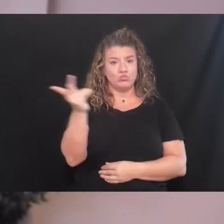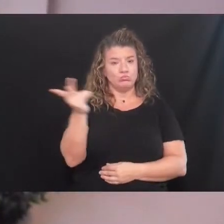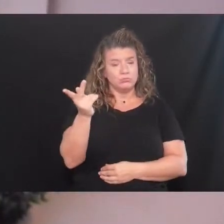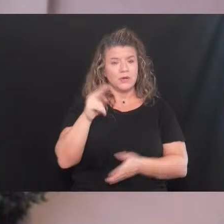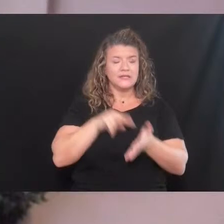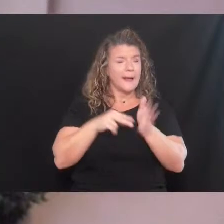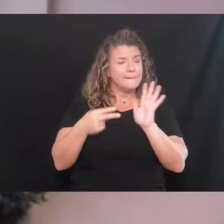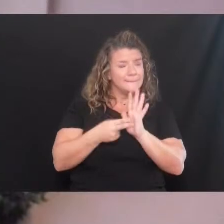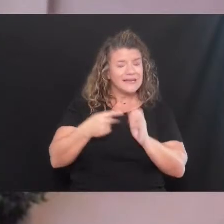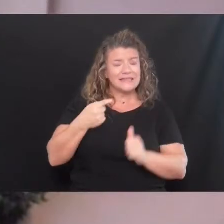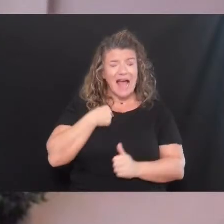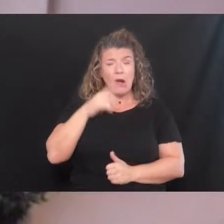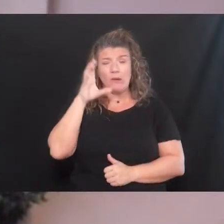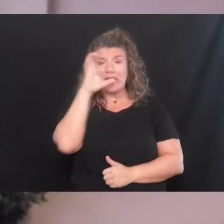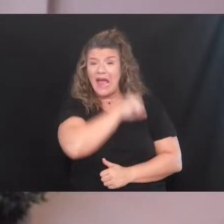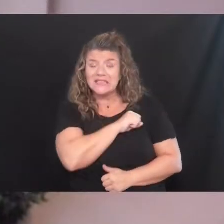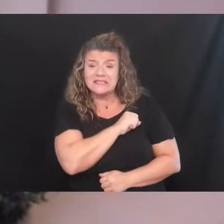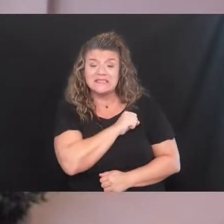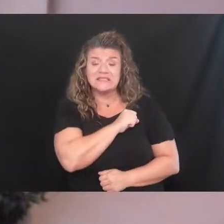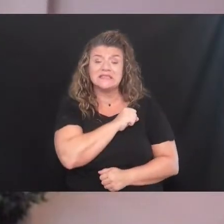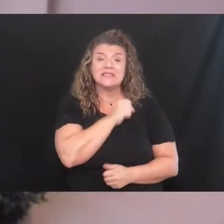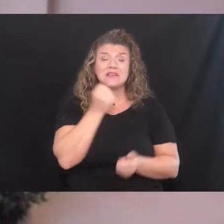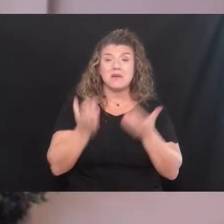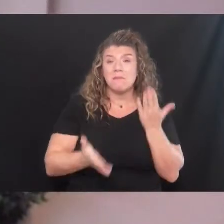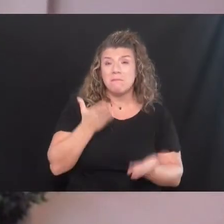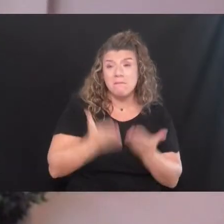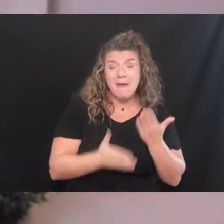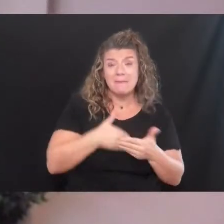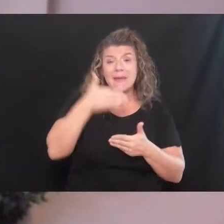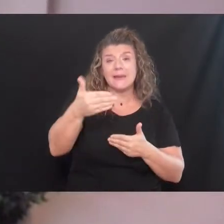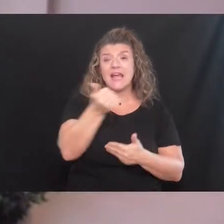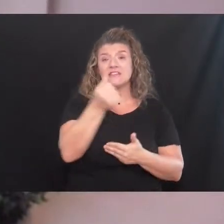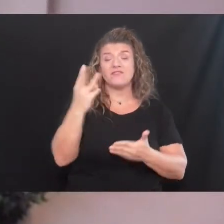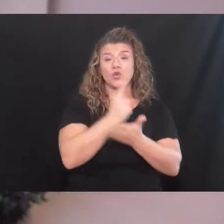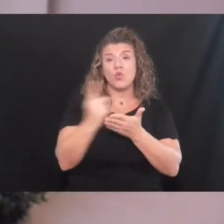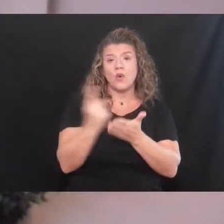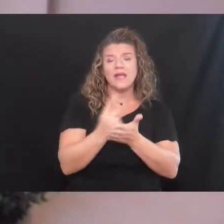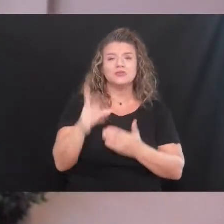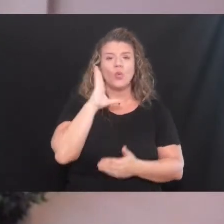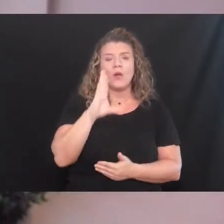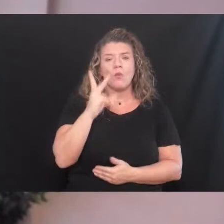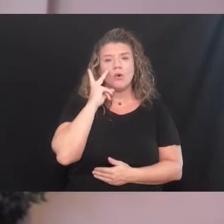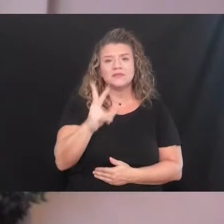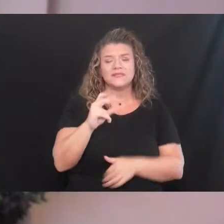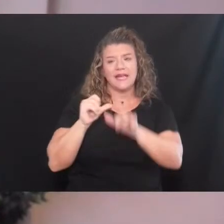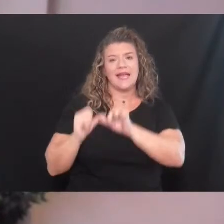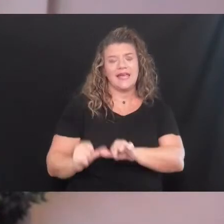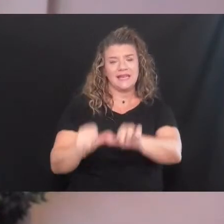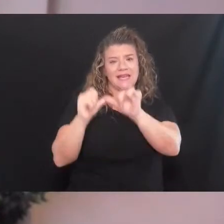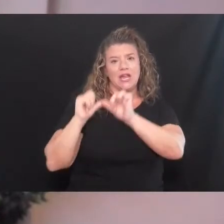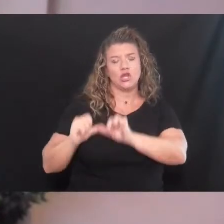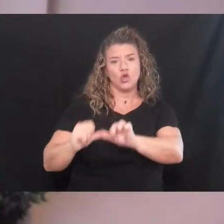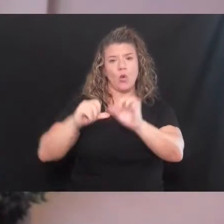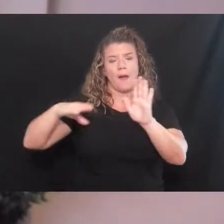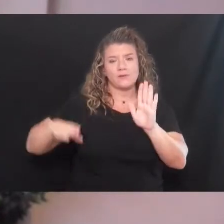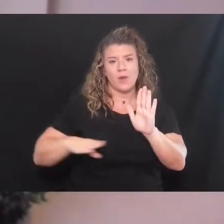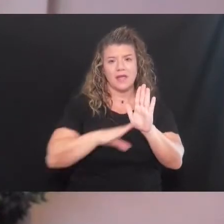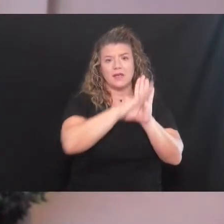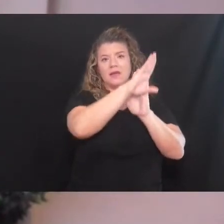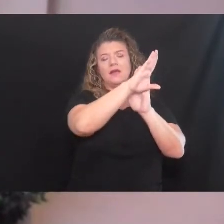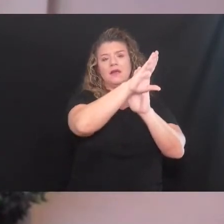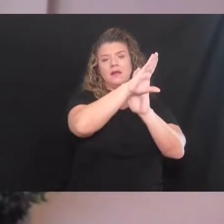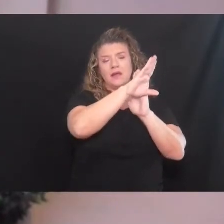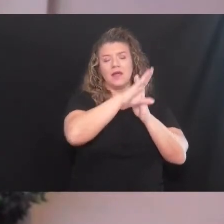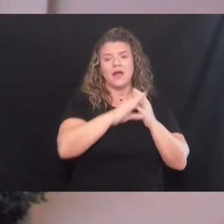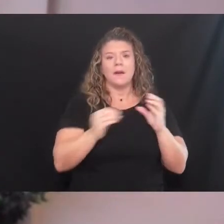would guess that perhaps, in the next few weeks, we will see a continued rapid upswing and